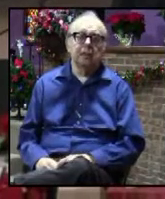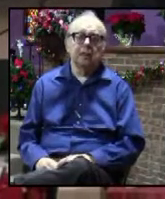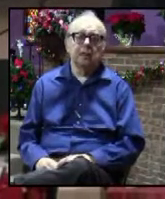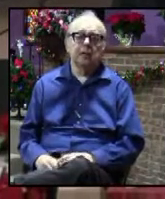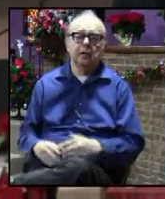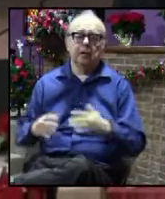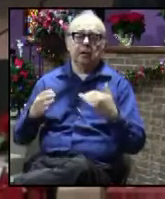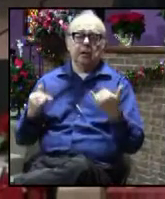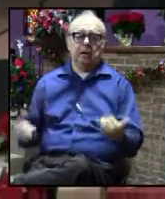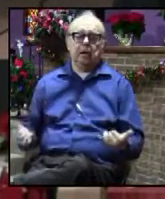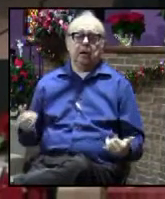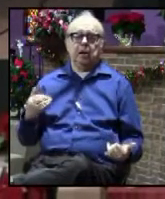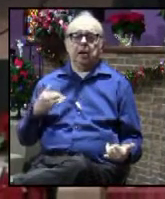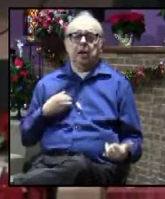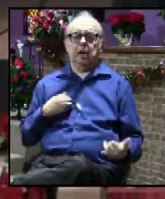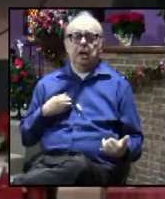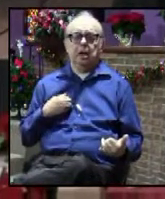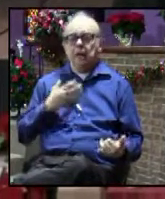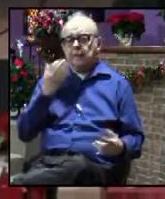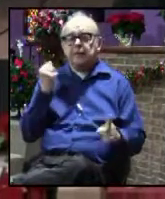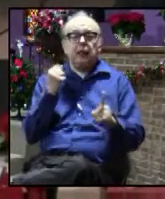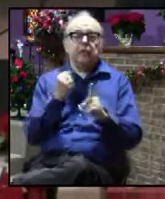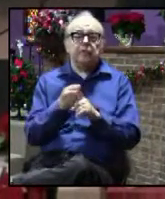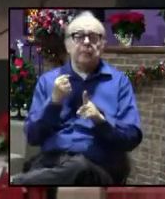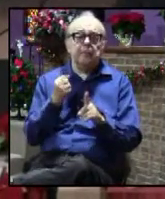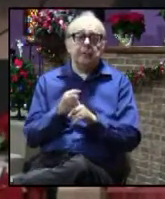And now we've forgotten what cadence we were in.